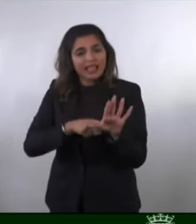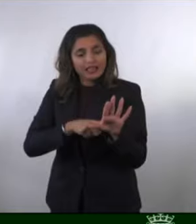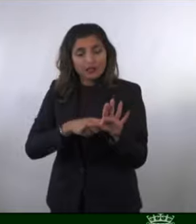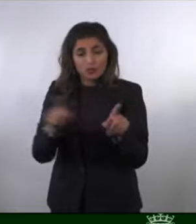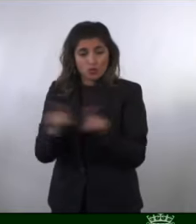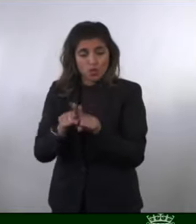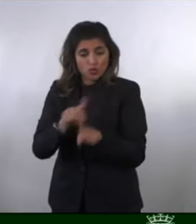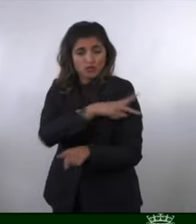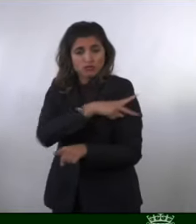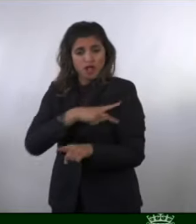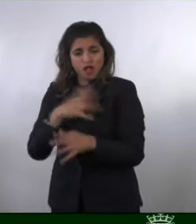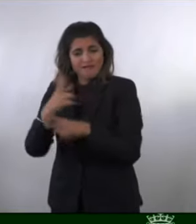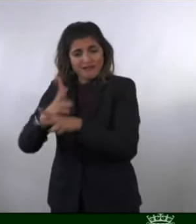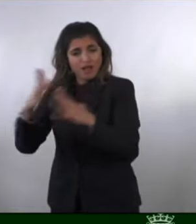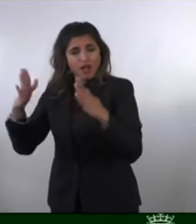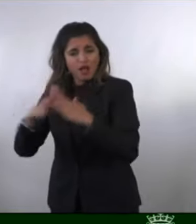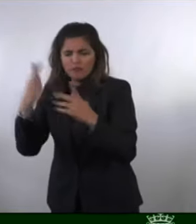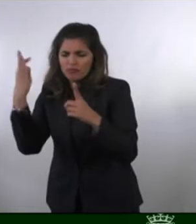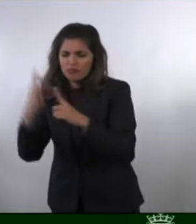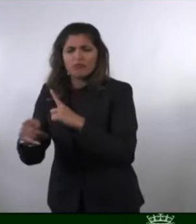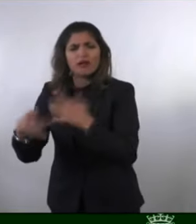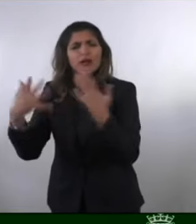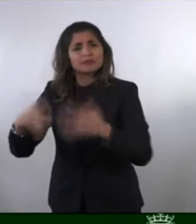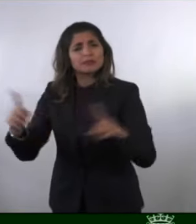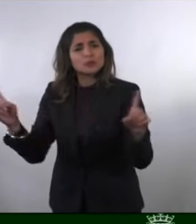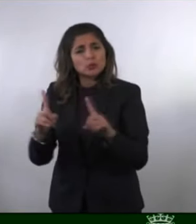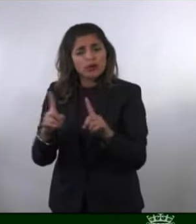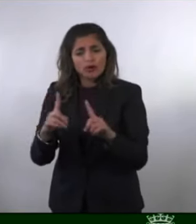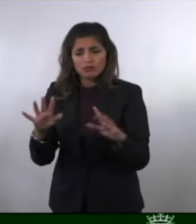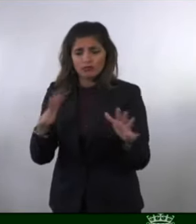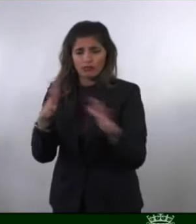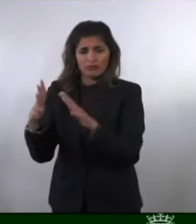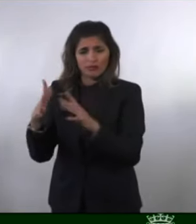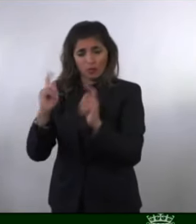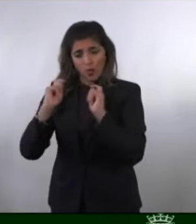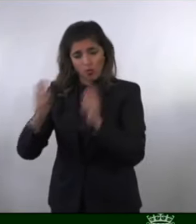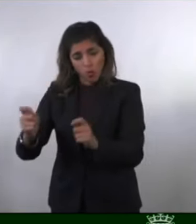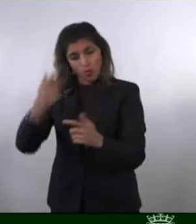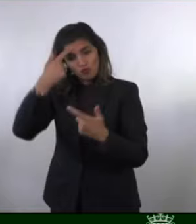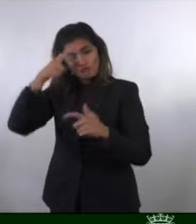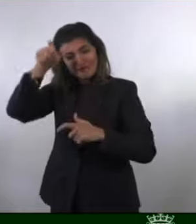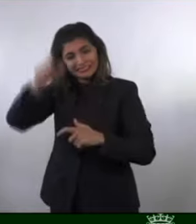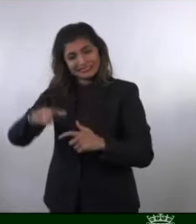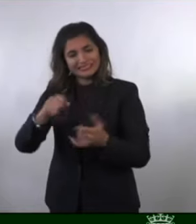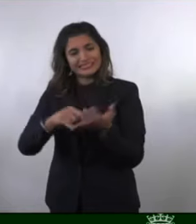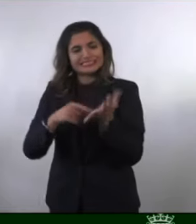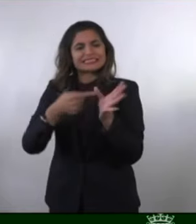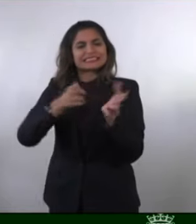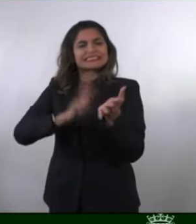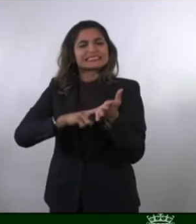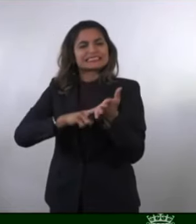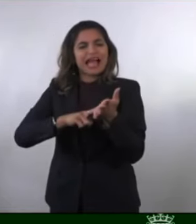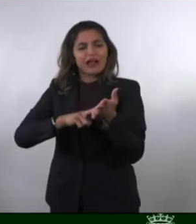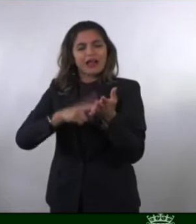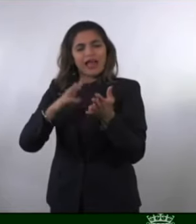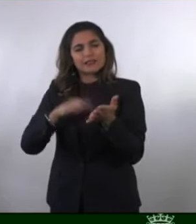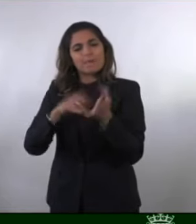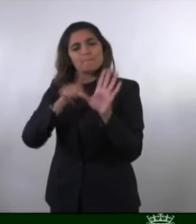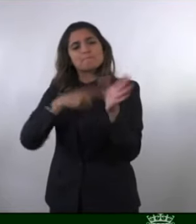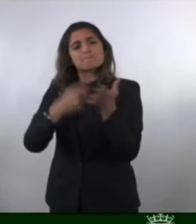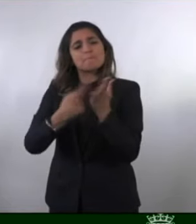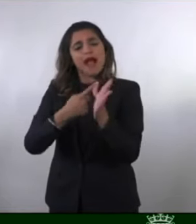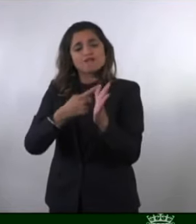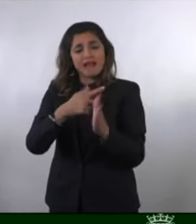of their way to enable residents Stan Plowetsky, aged 94, and Myra Stays, aged